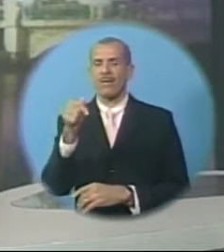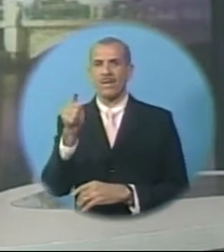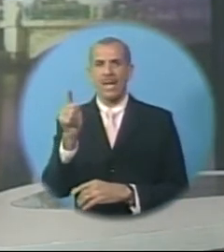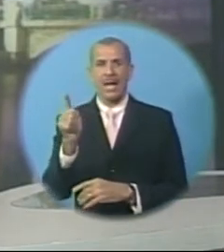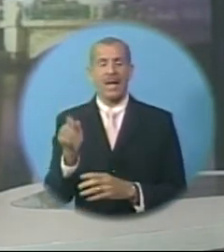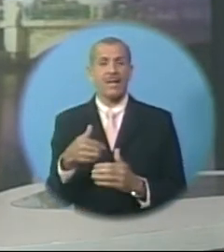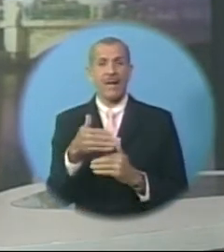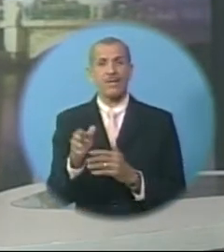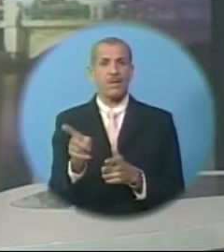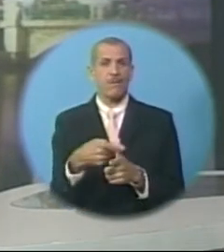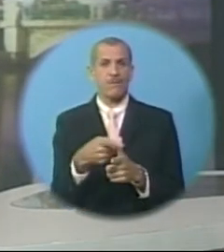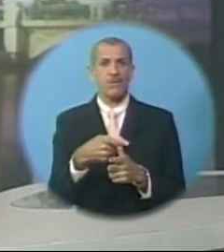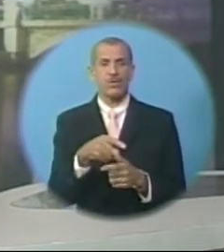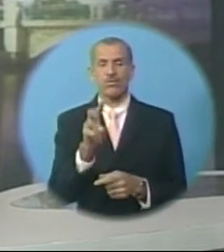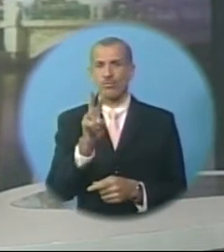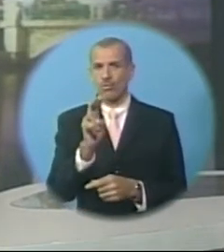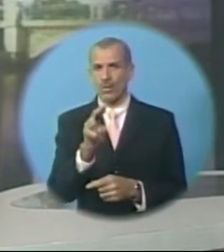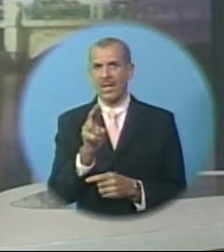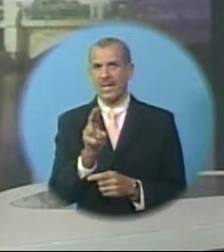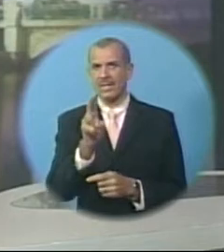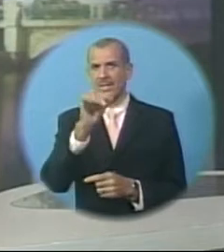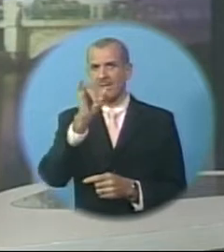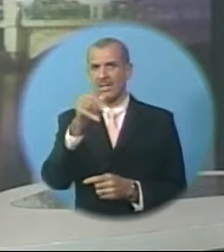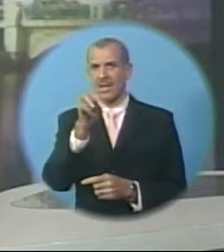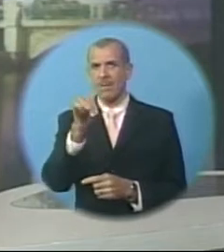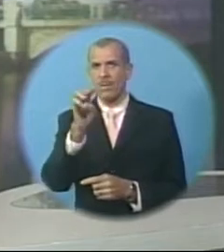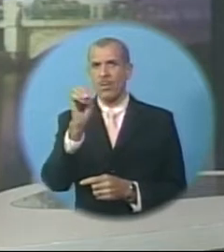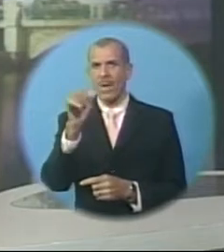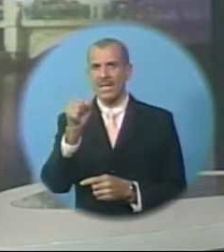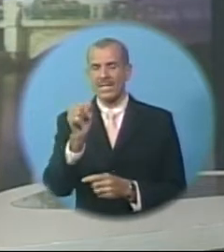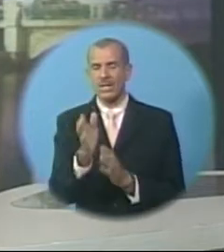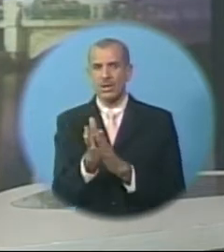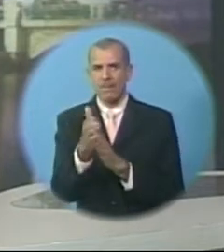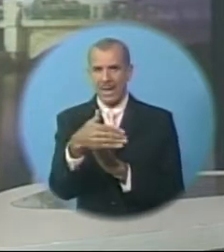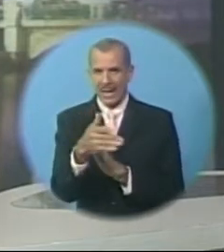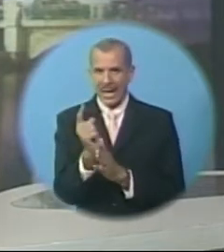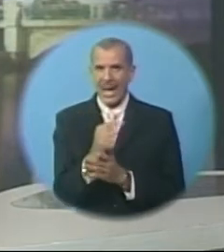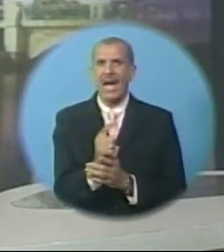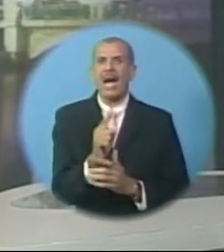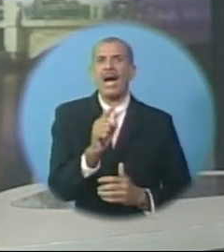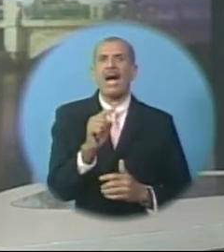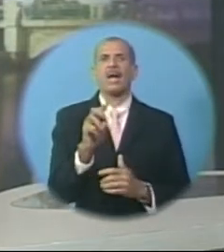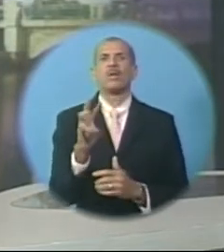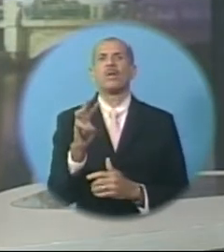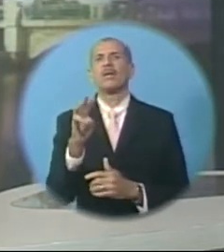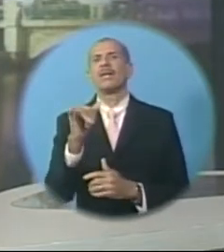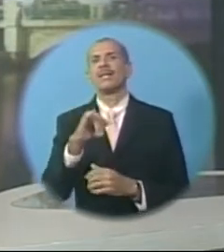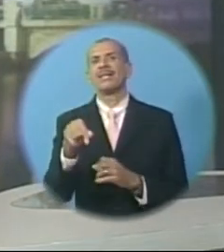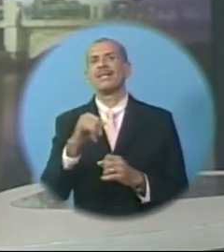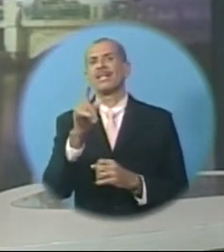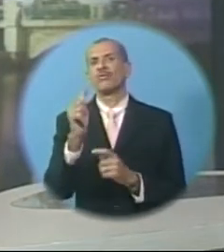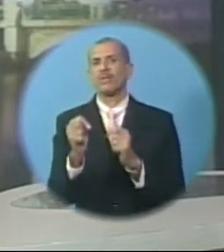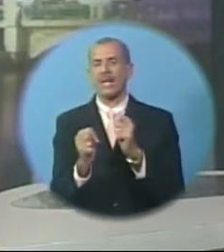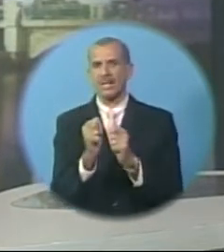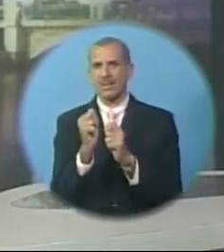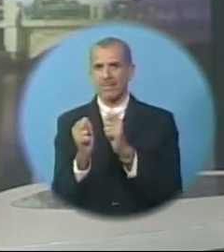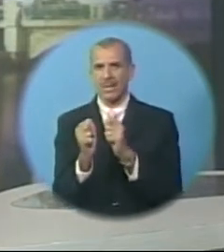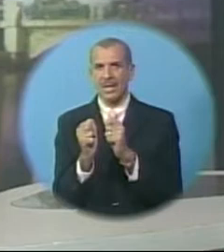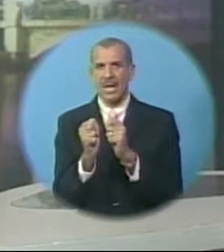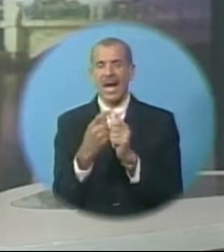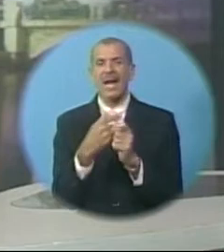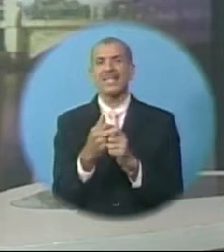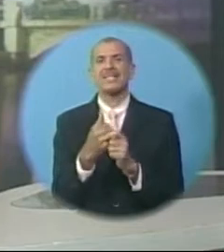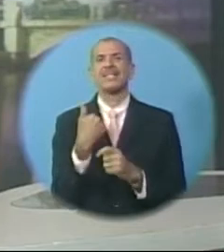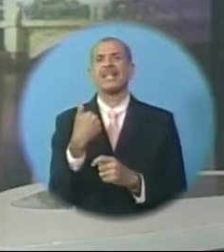2 rounds at Jam West in Jamaica and at the Frankie Boodram Waterfield International Raceway in TNT, Trinidad have a total